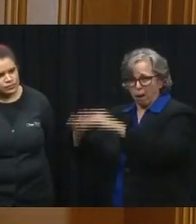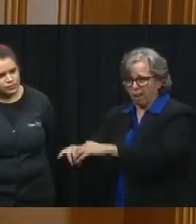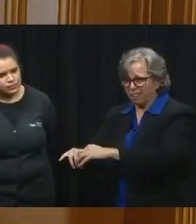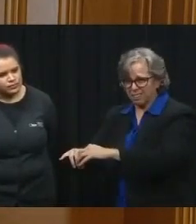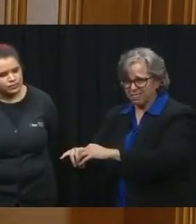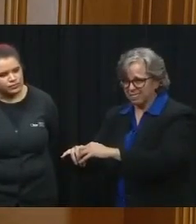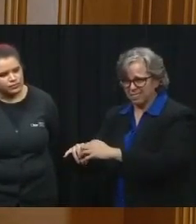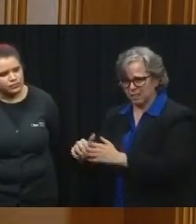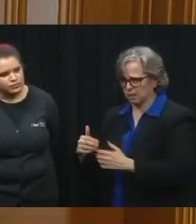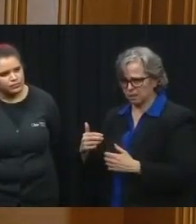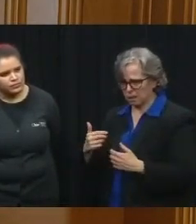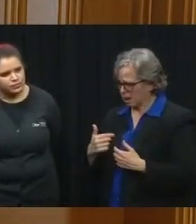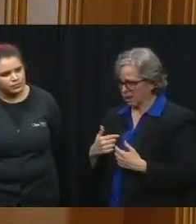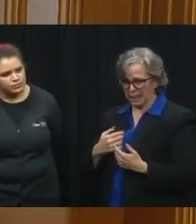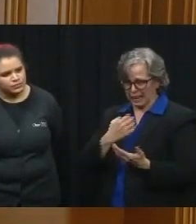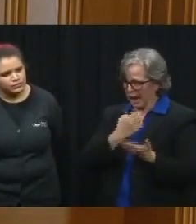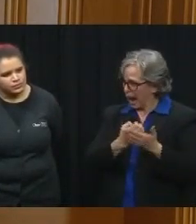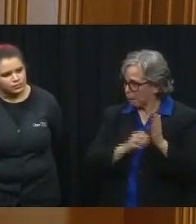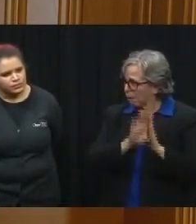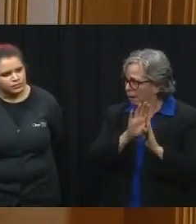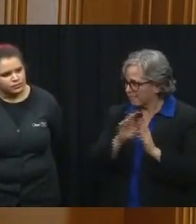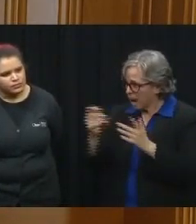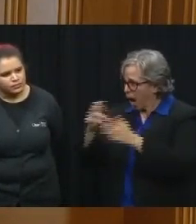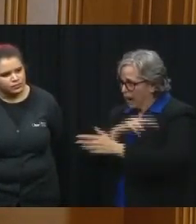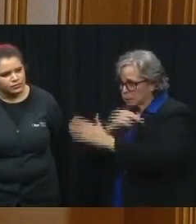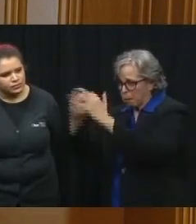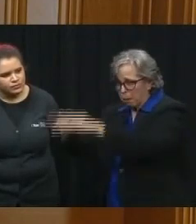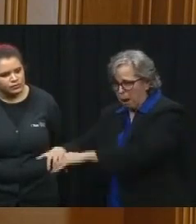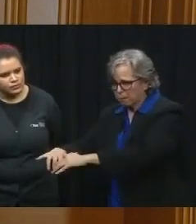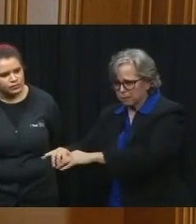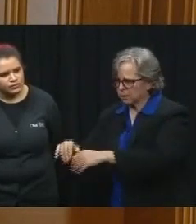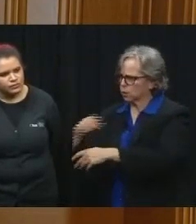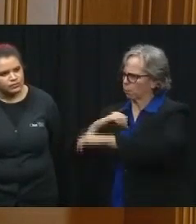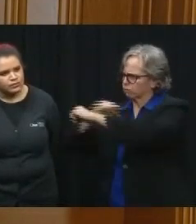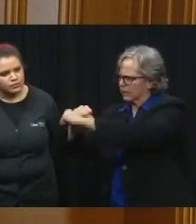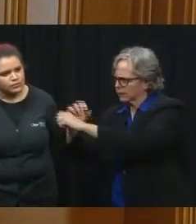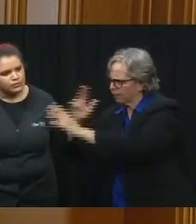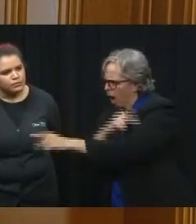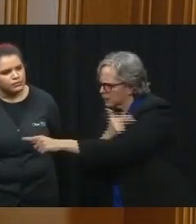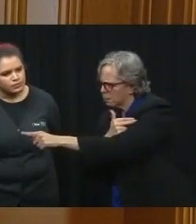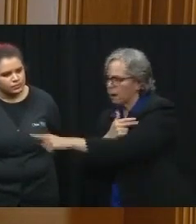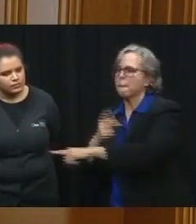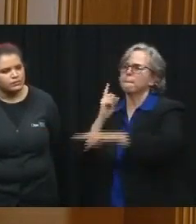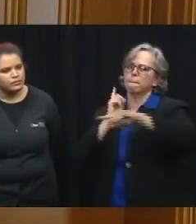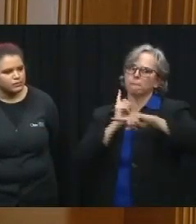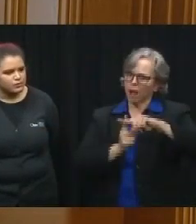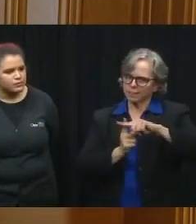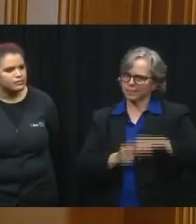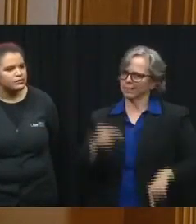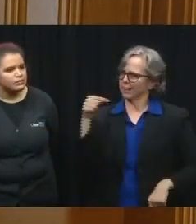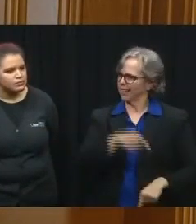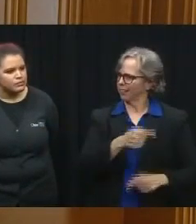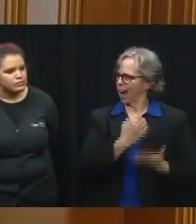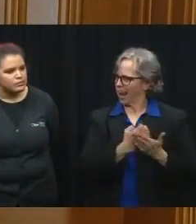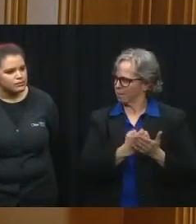economy. So we have to do what we have to do now, but our goal